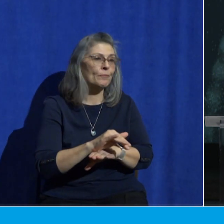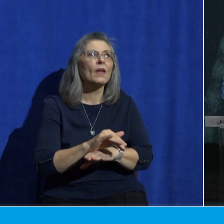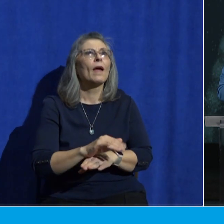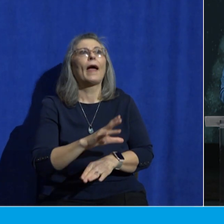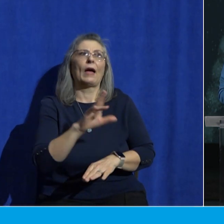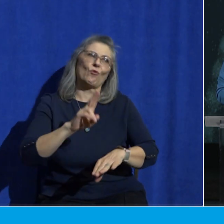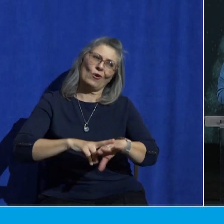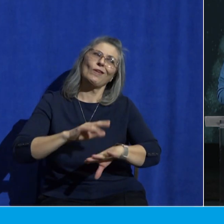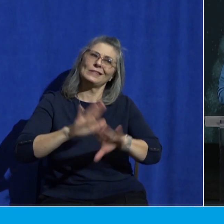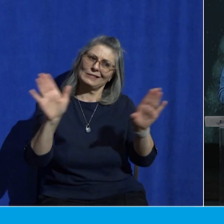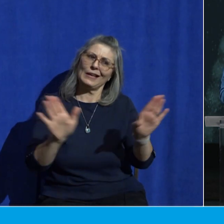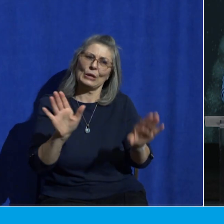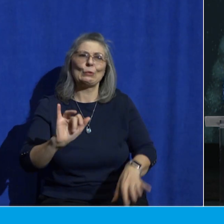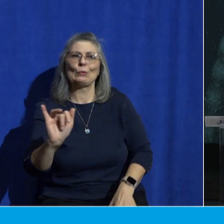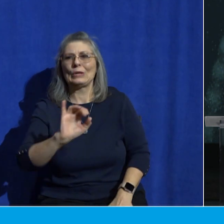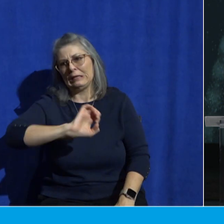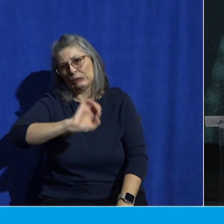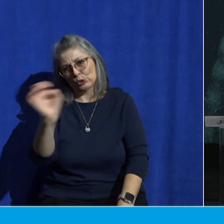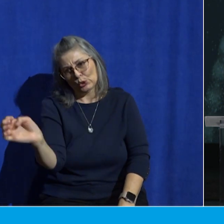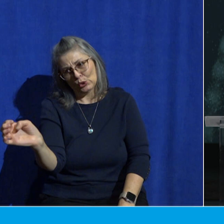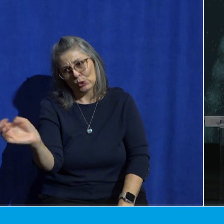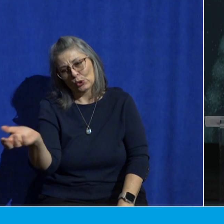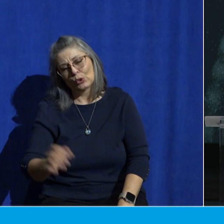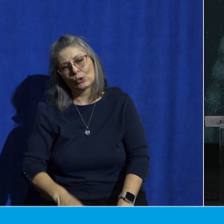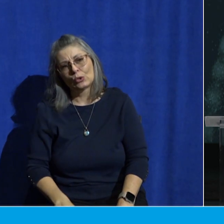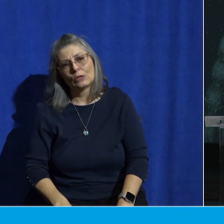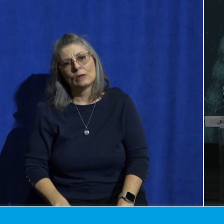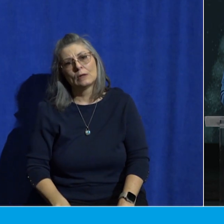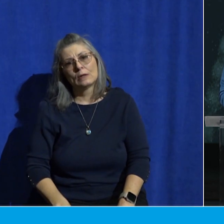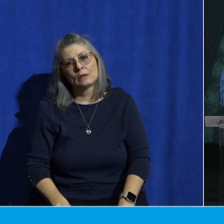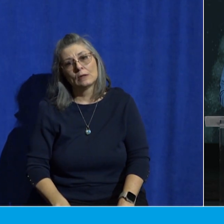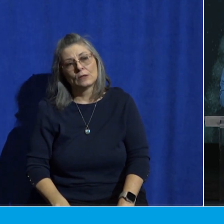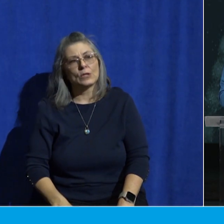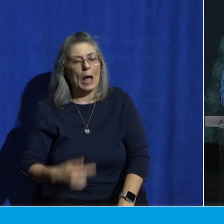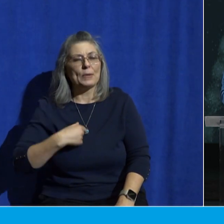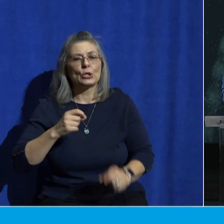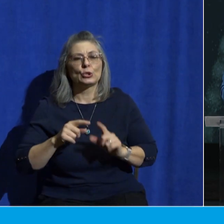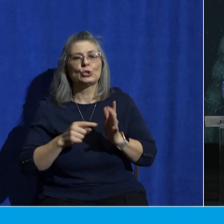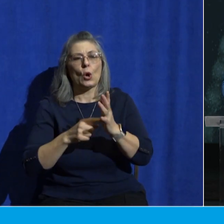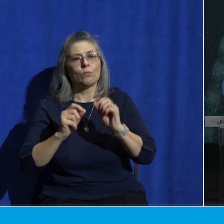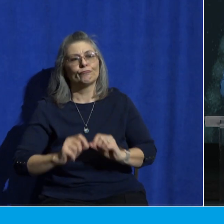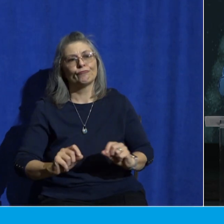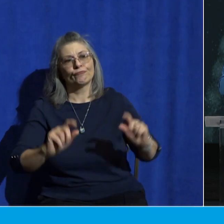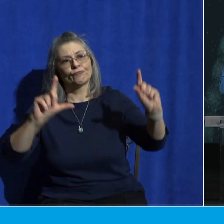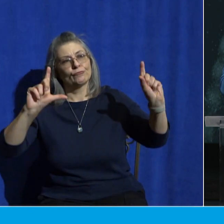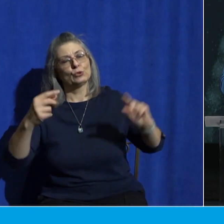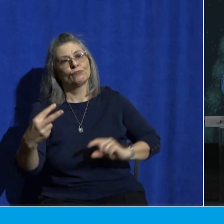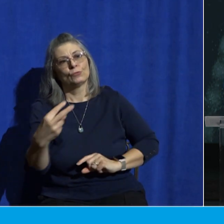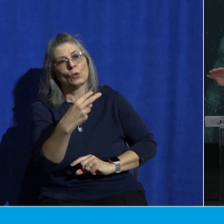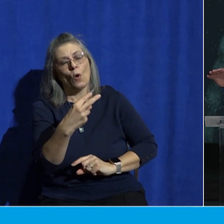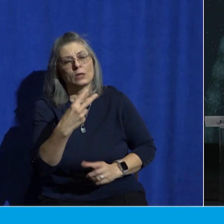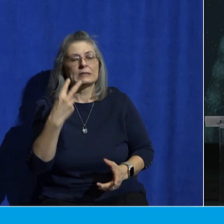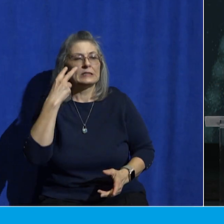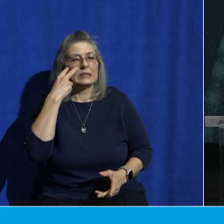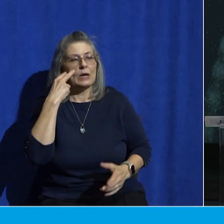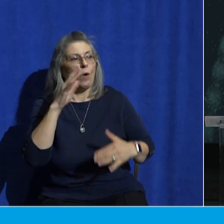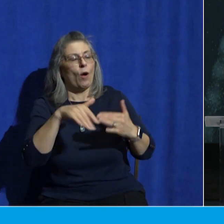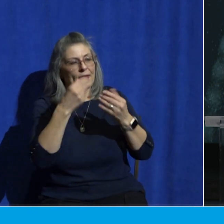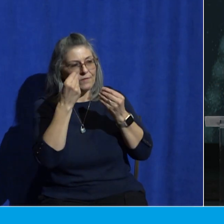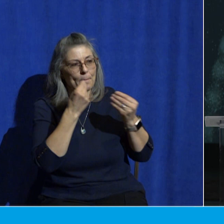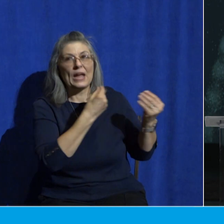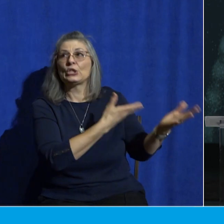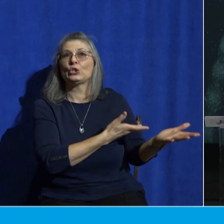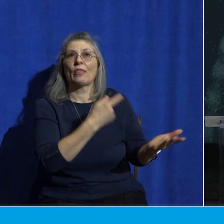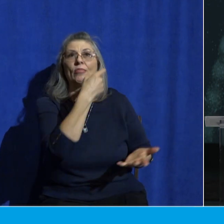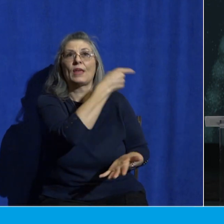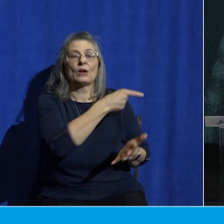Sunday is Easter. And so I'm going to put up on the screen, mcleanbible.org/Easter. You can find out all the information about